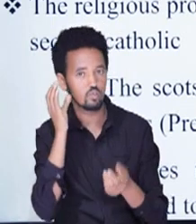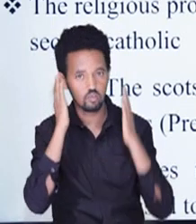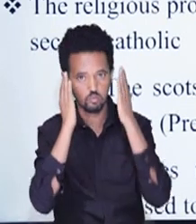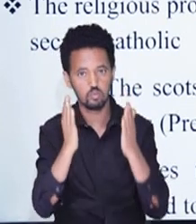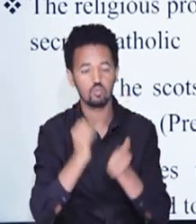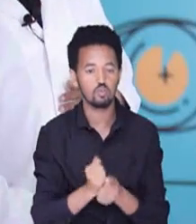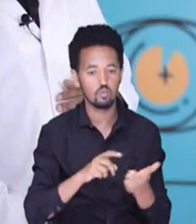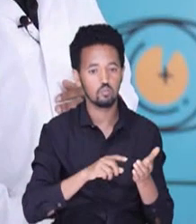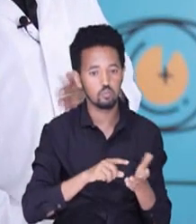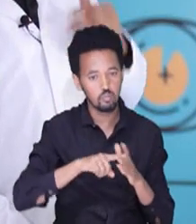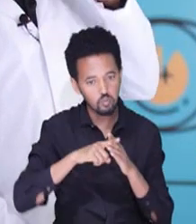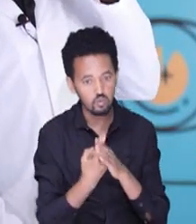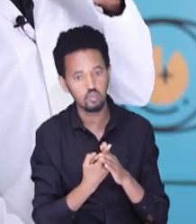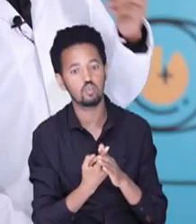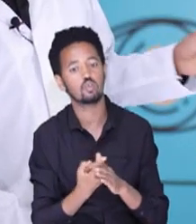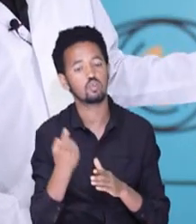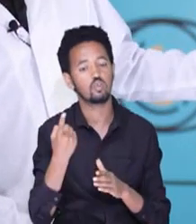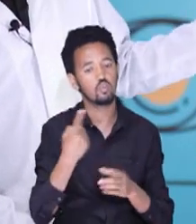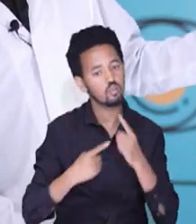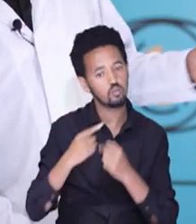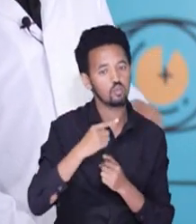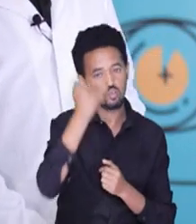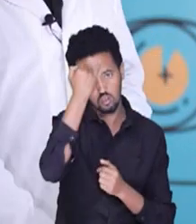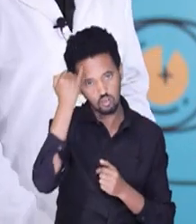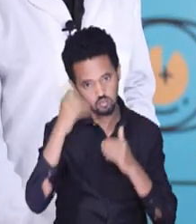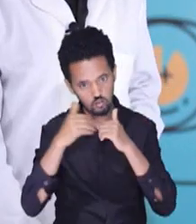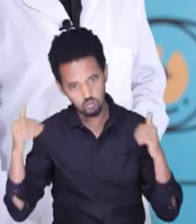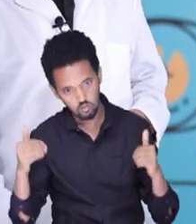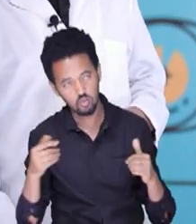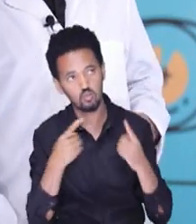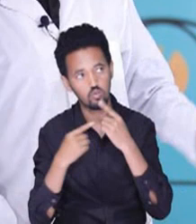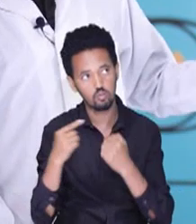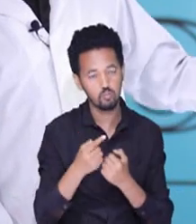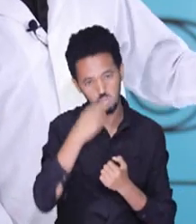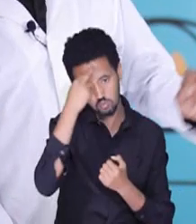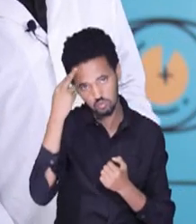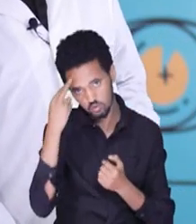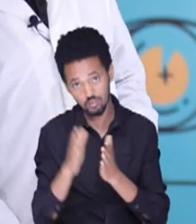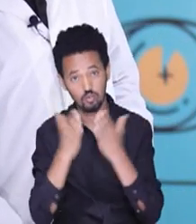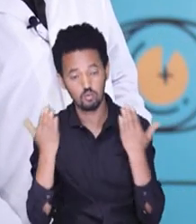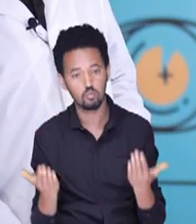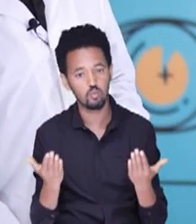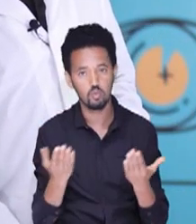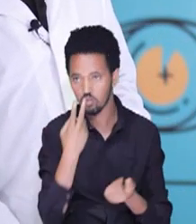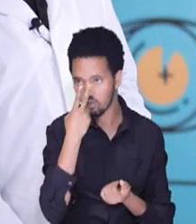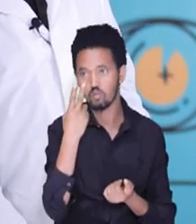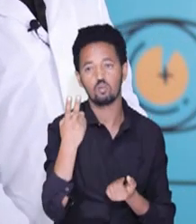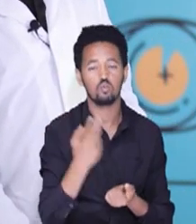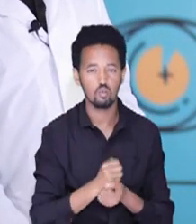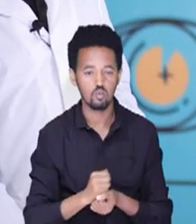of begins a sacred Catholic. The Scots opposed because the book looked